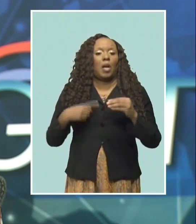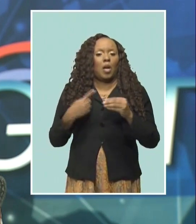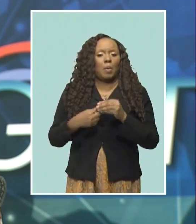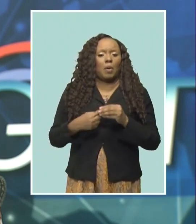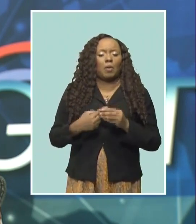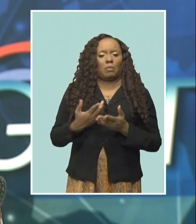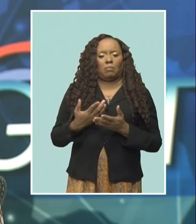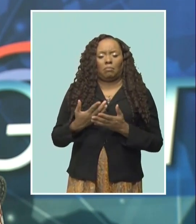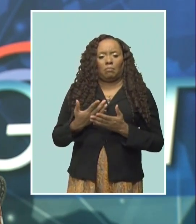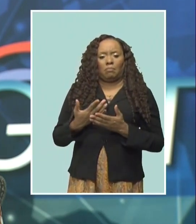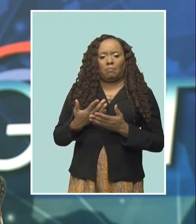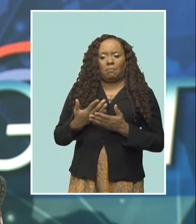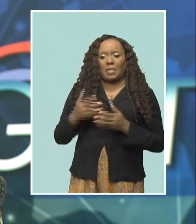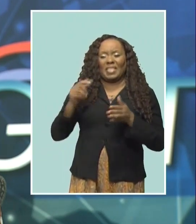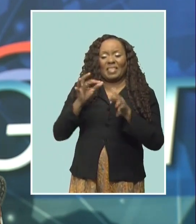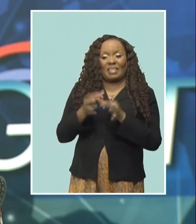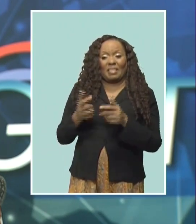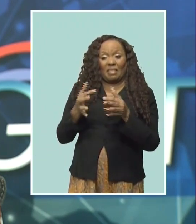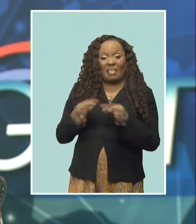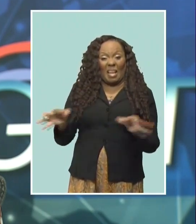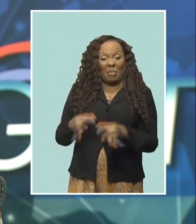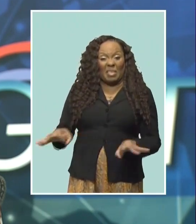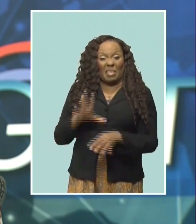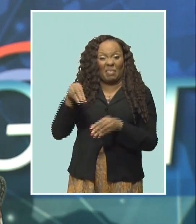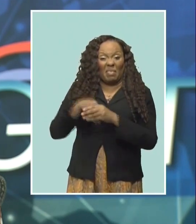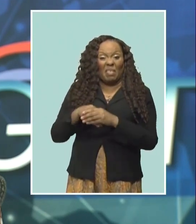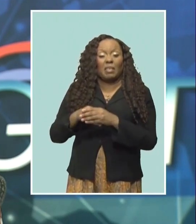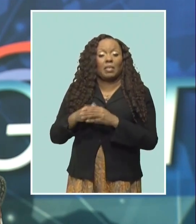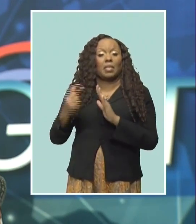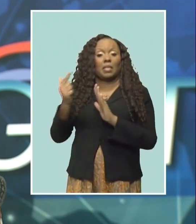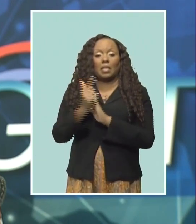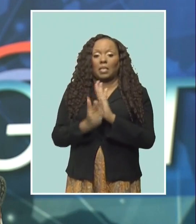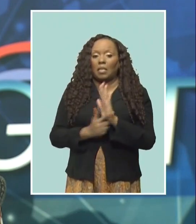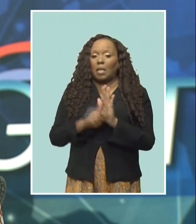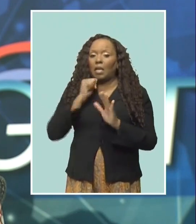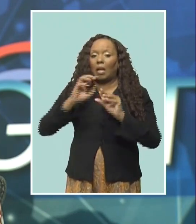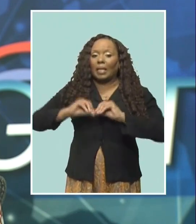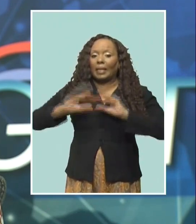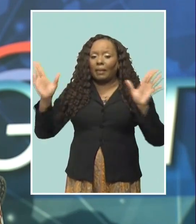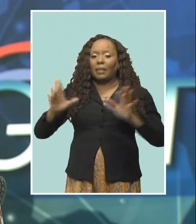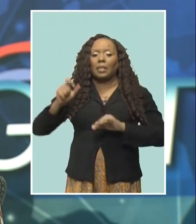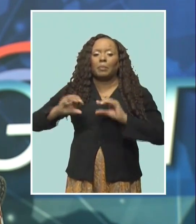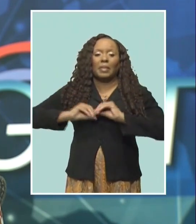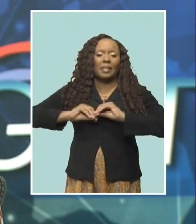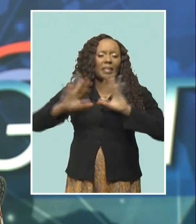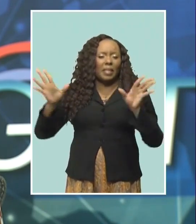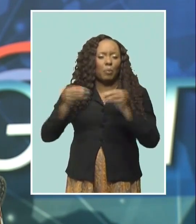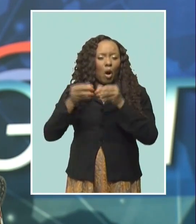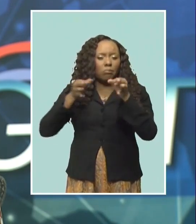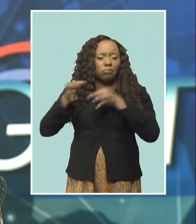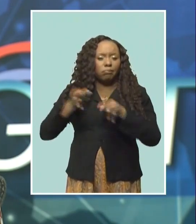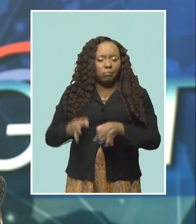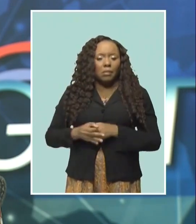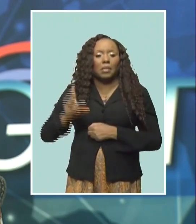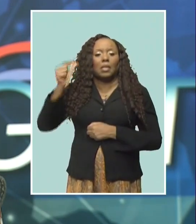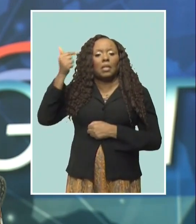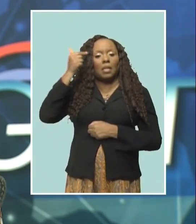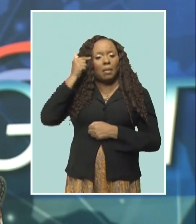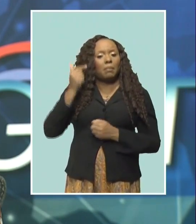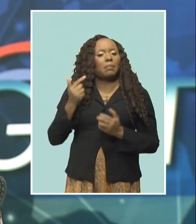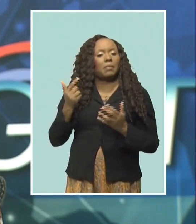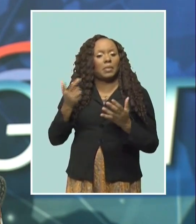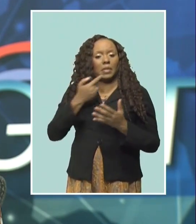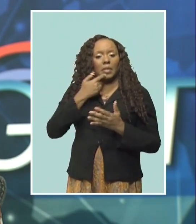not satisfactory and there were other areas that needed to be clarified and addressed. Mr. Marshall says government has also introduced in